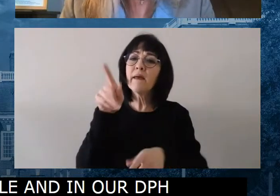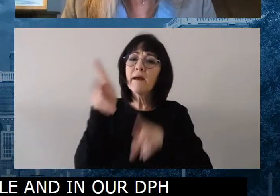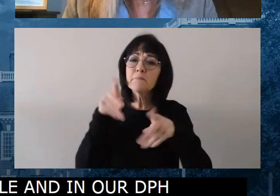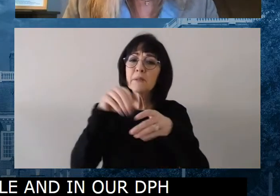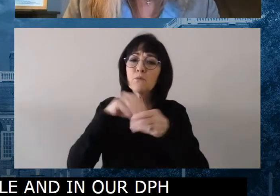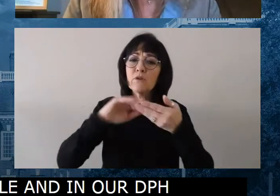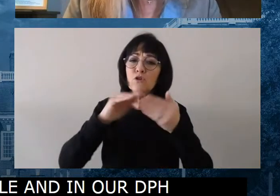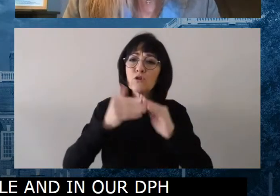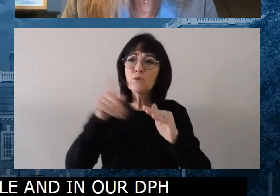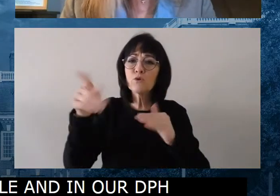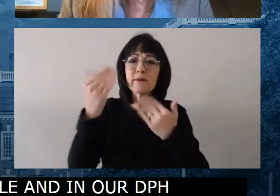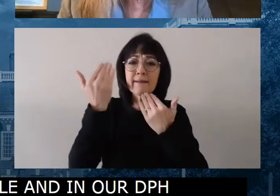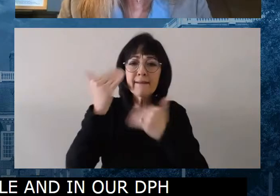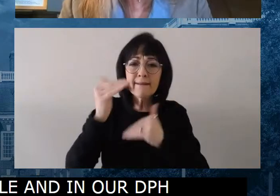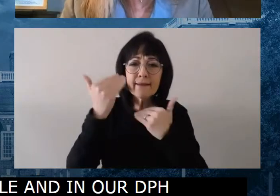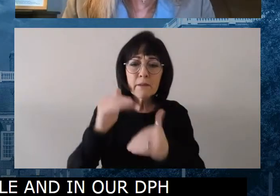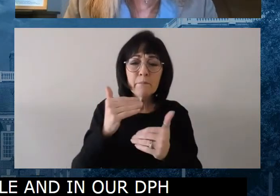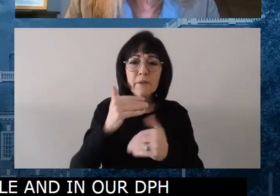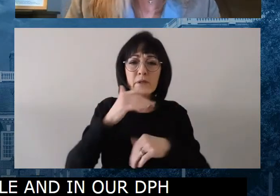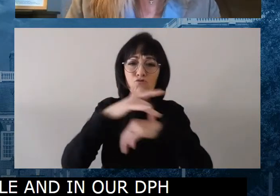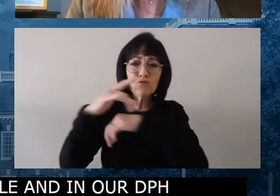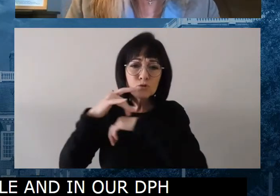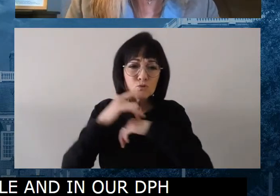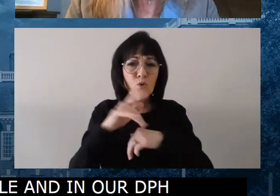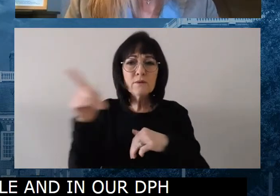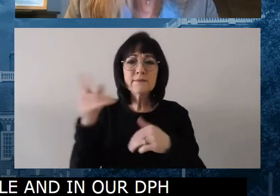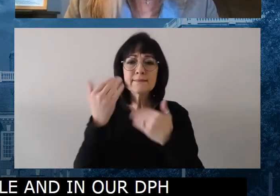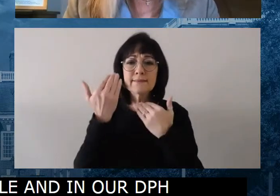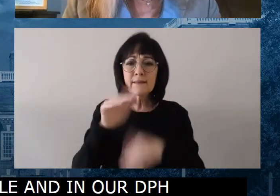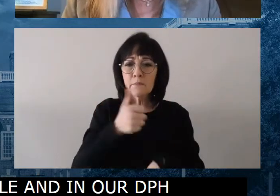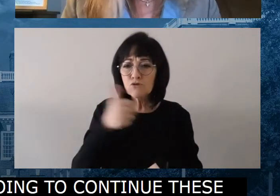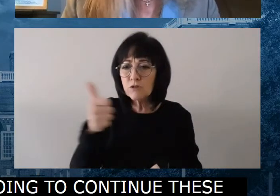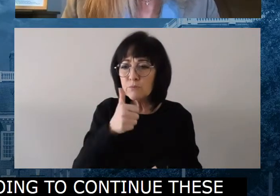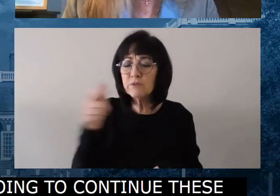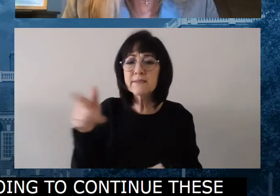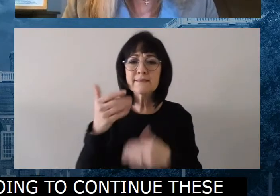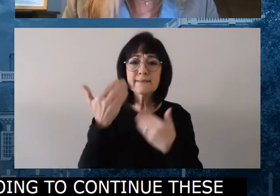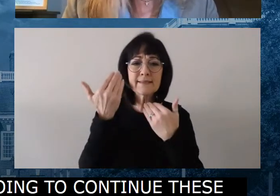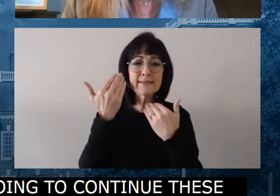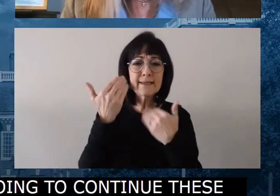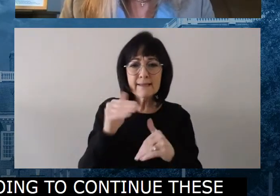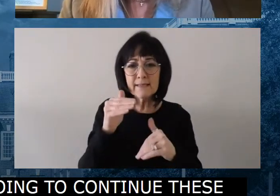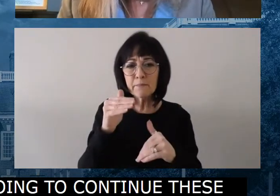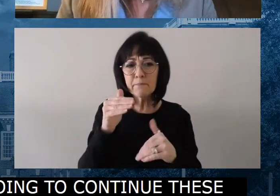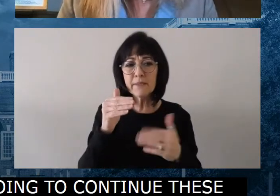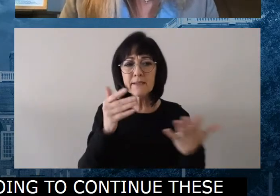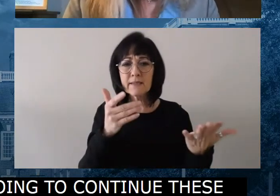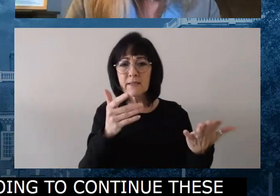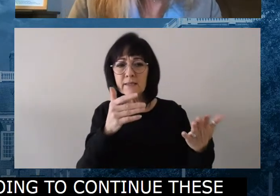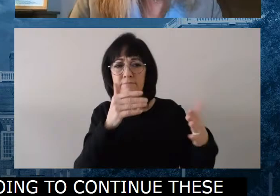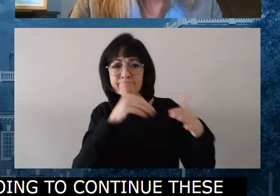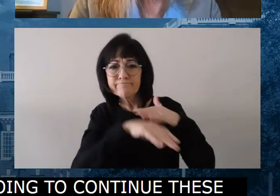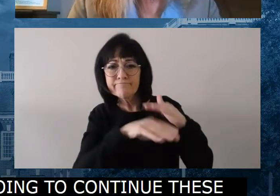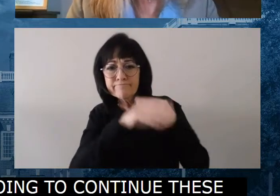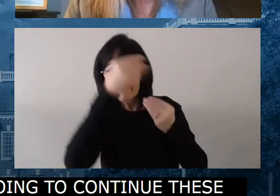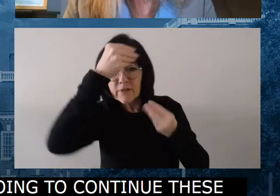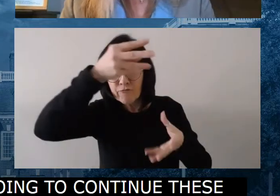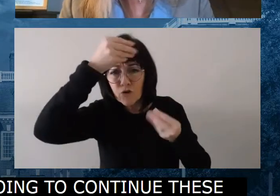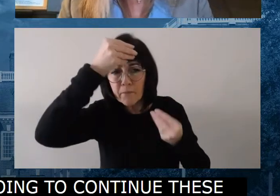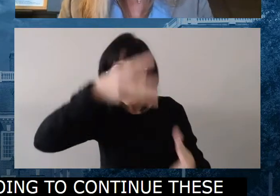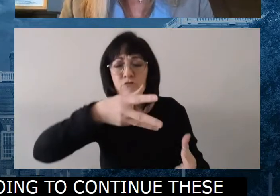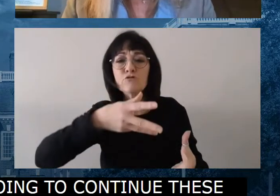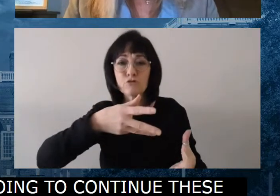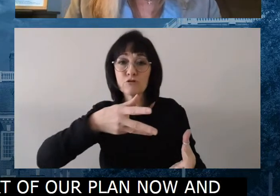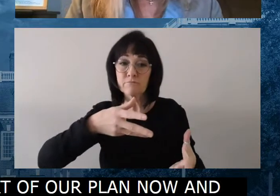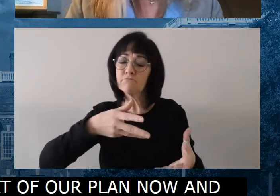This is a really important part of our plan now and moving forward. But also an area